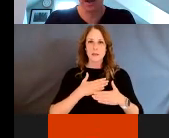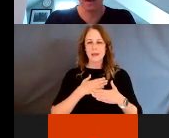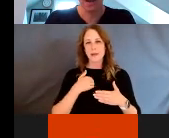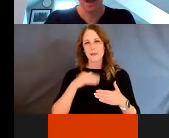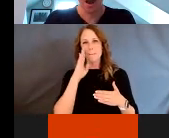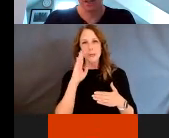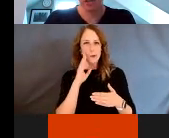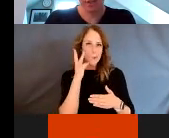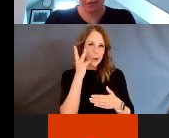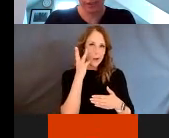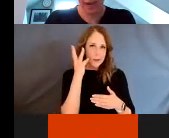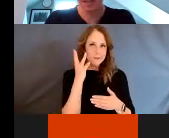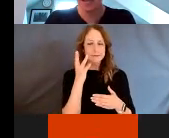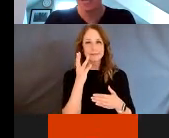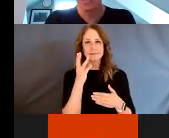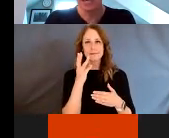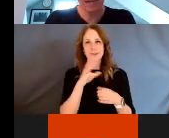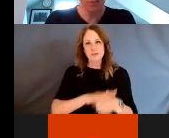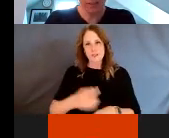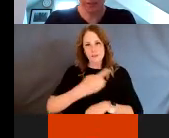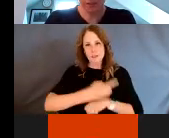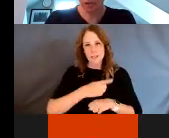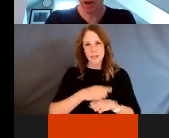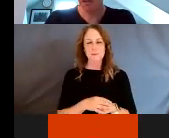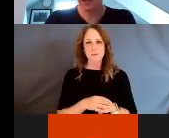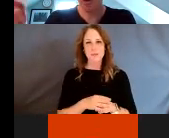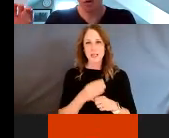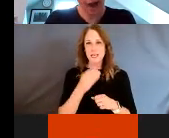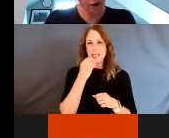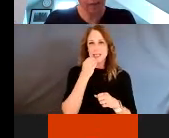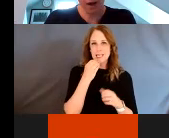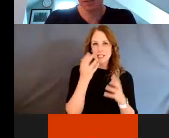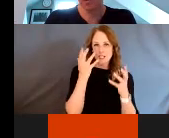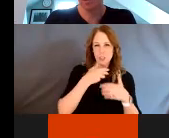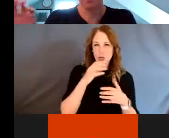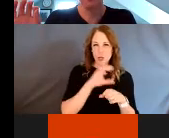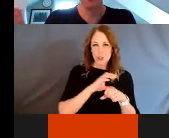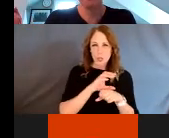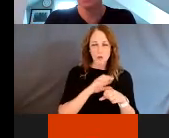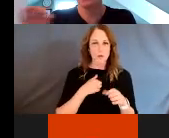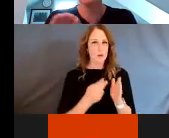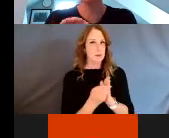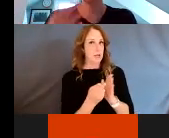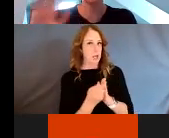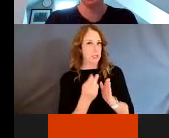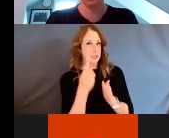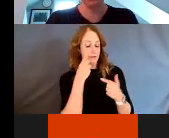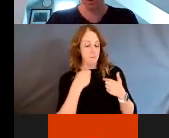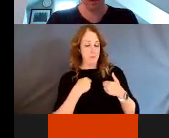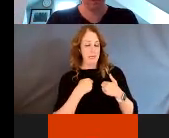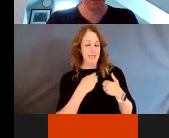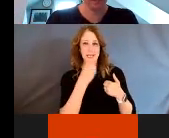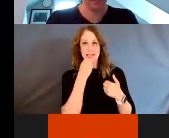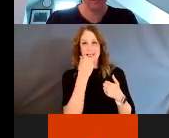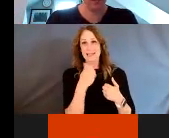of wine on a stressful day, eating a piece of dark chocolate, or I'll be honest with you, for me, it's eating any piece